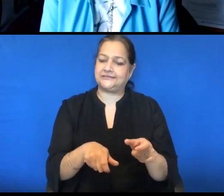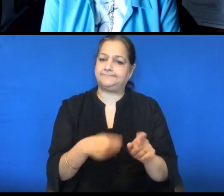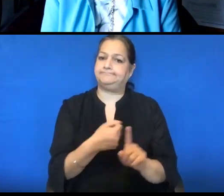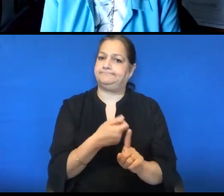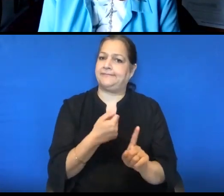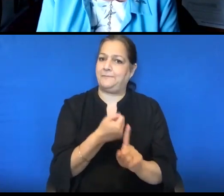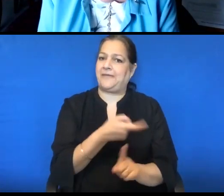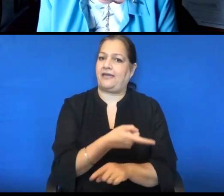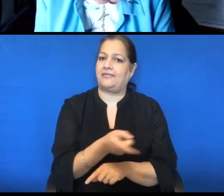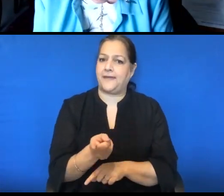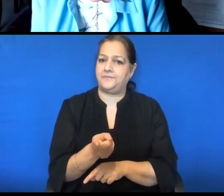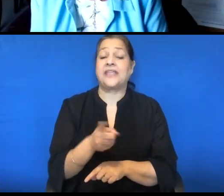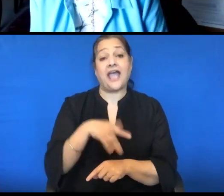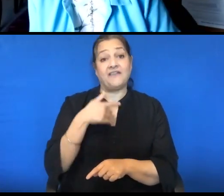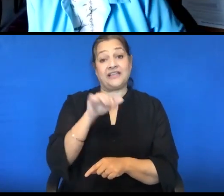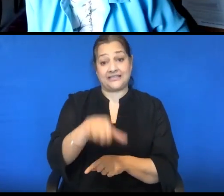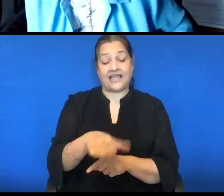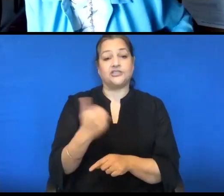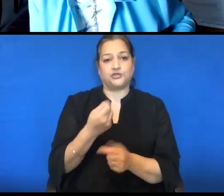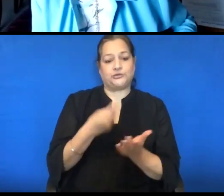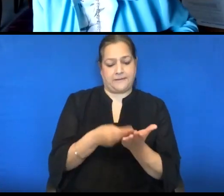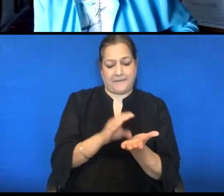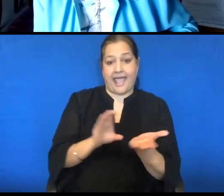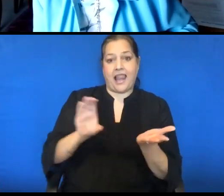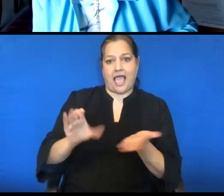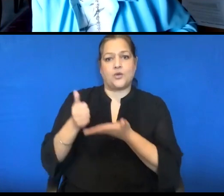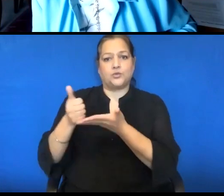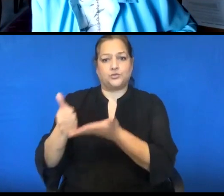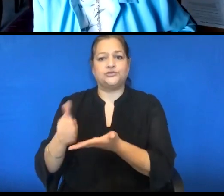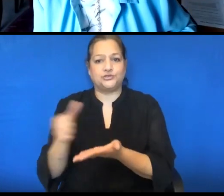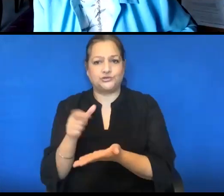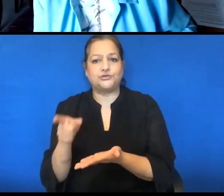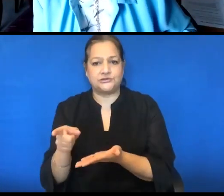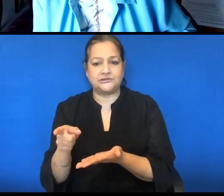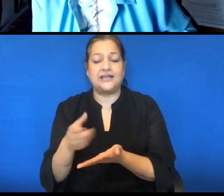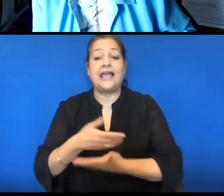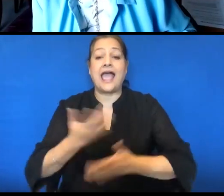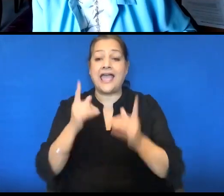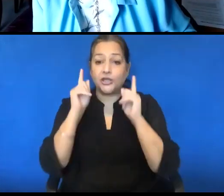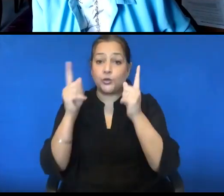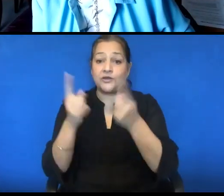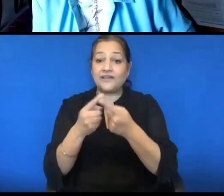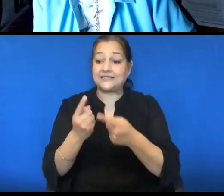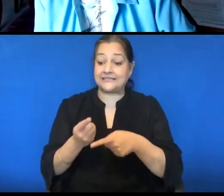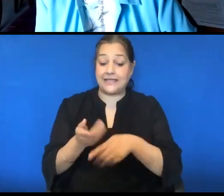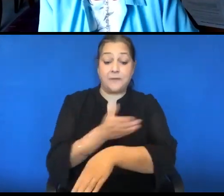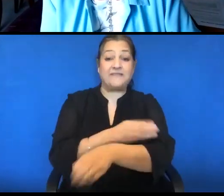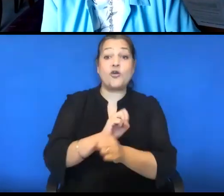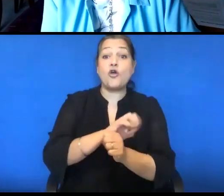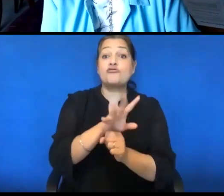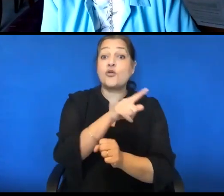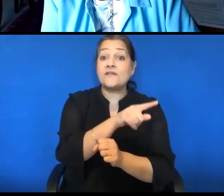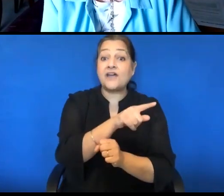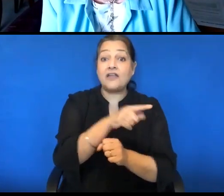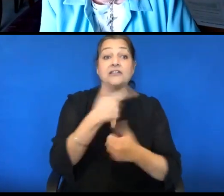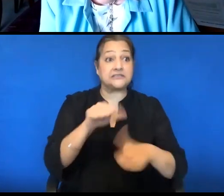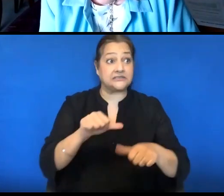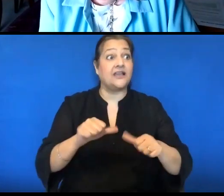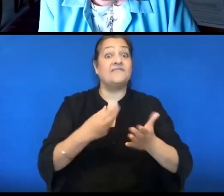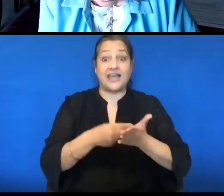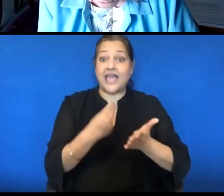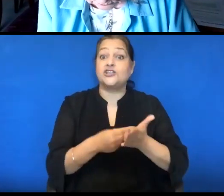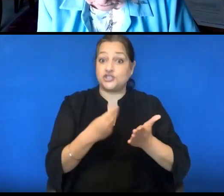be there. And I think the principle should be that any university that was financially viable before coronavirus should be bailed out to